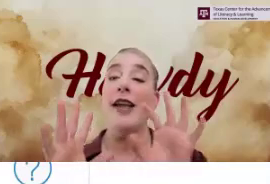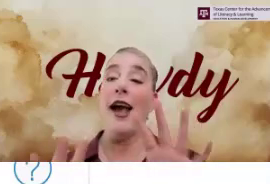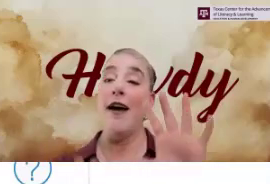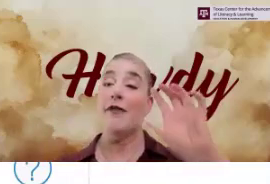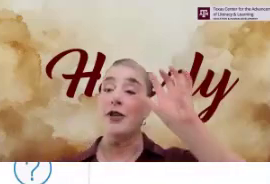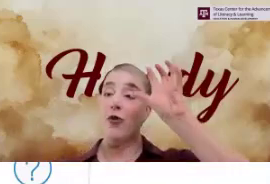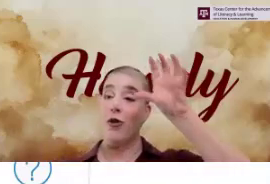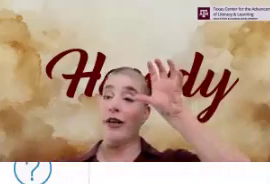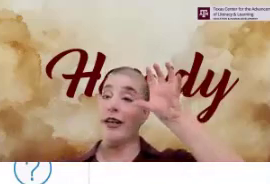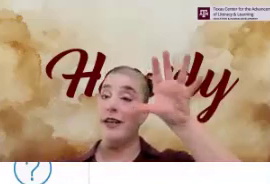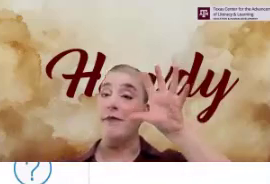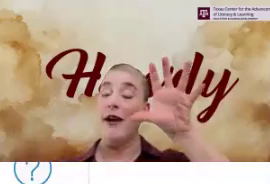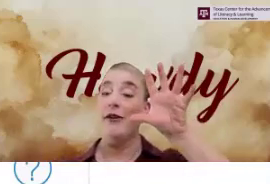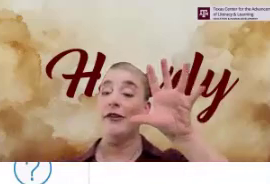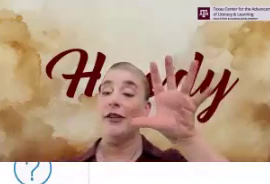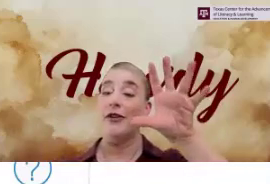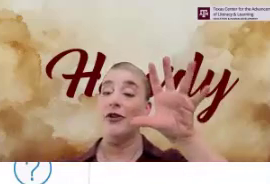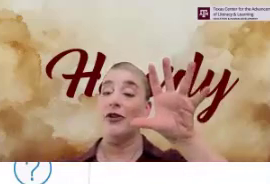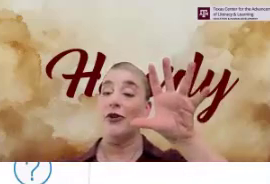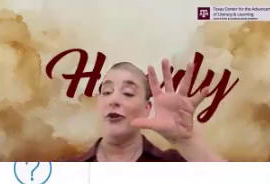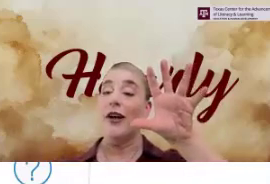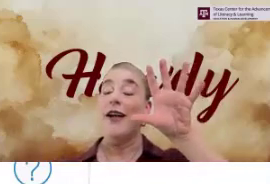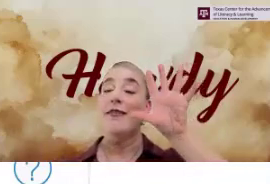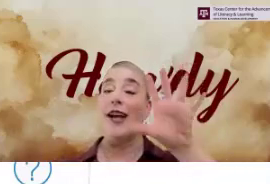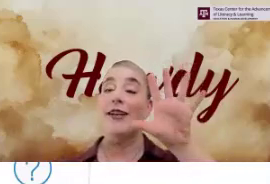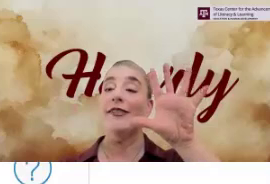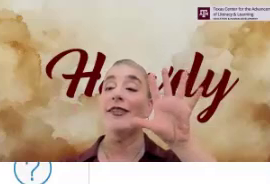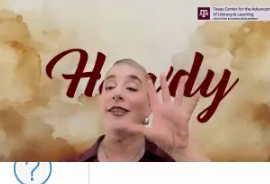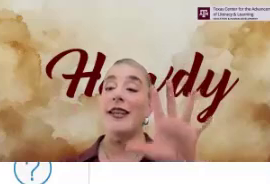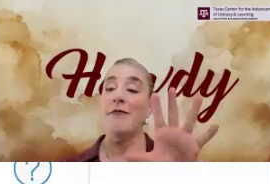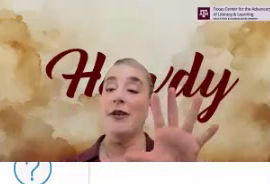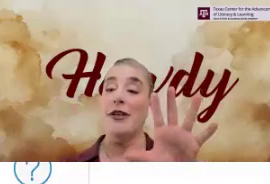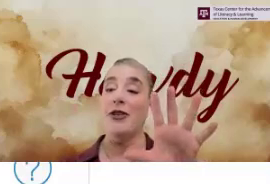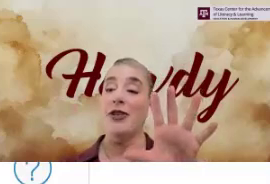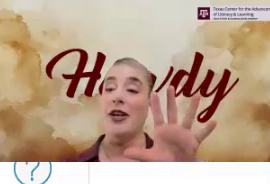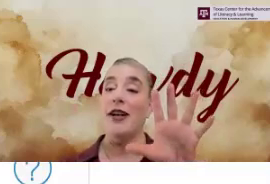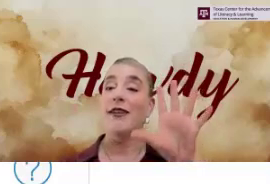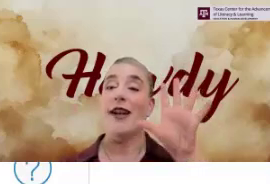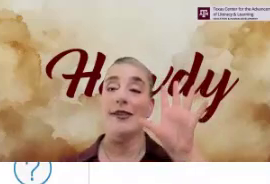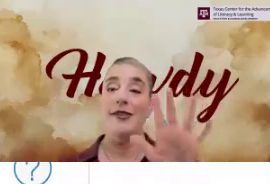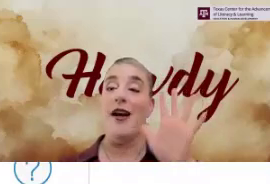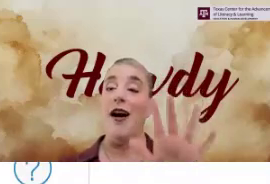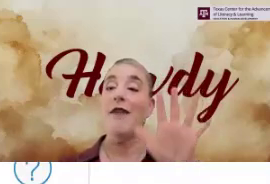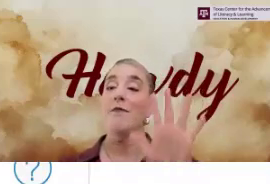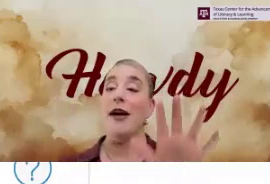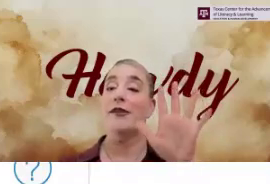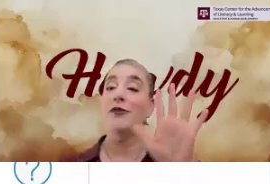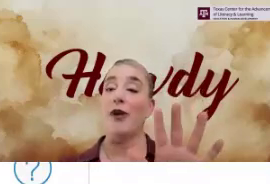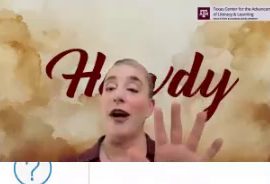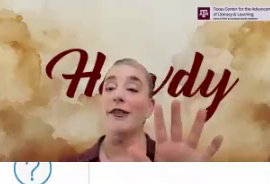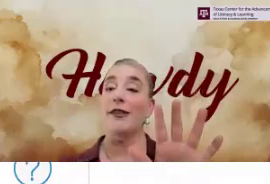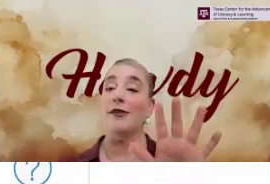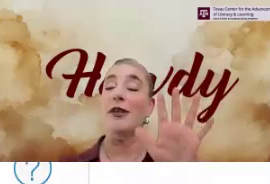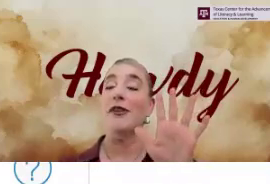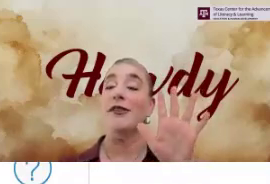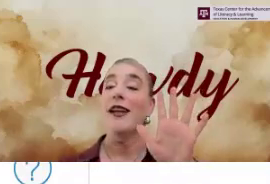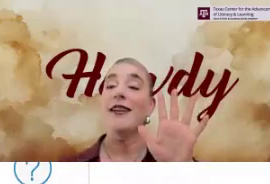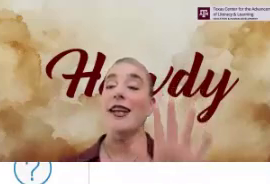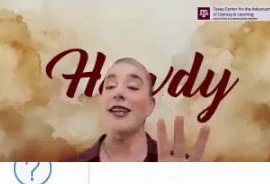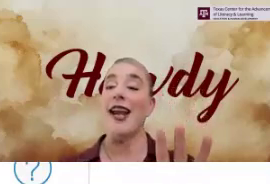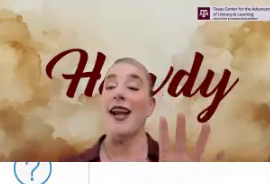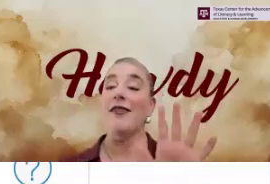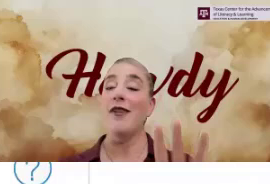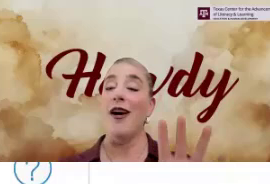you guys have your email signature that is an image, that's not best practice